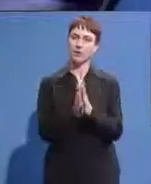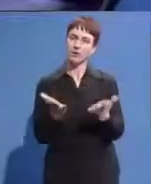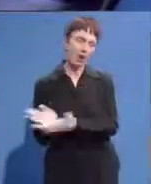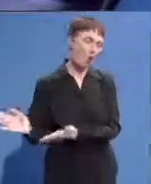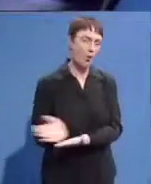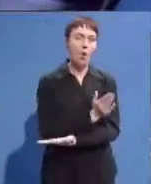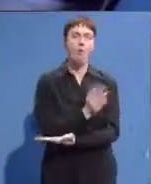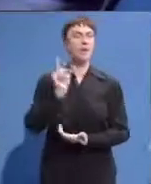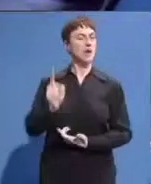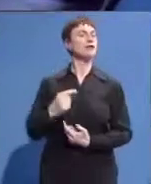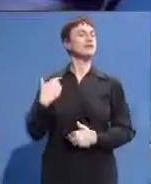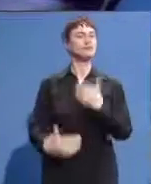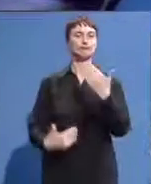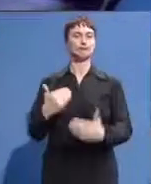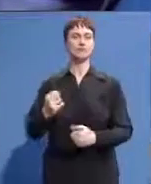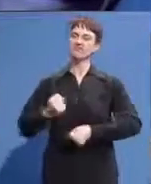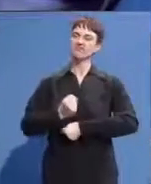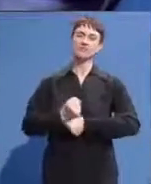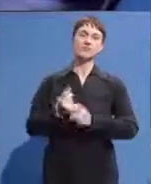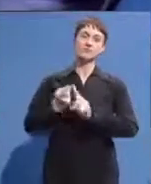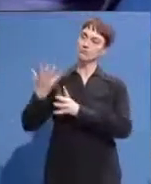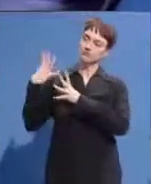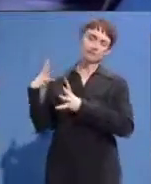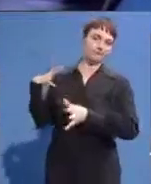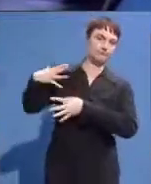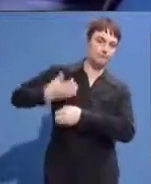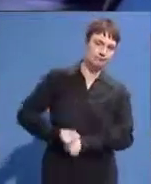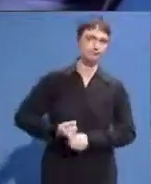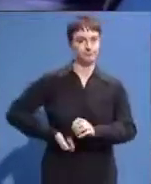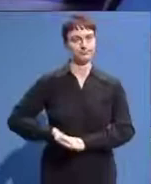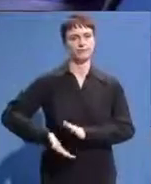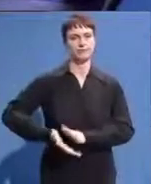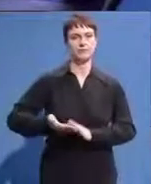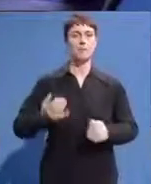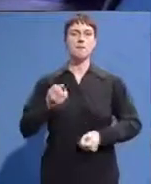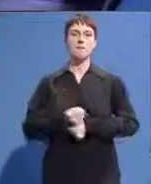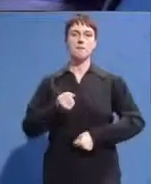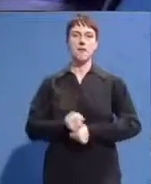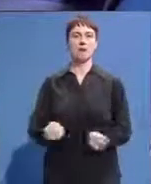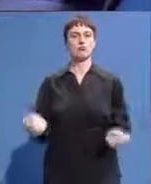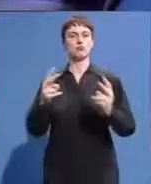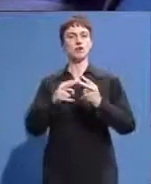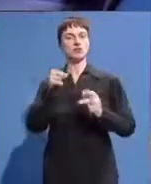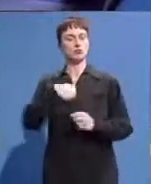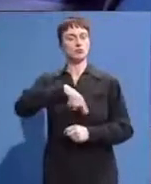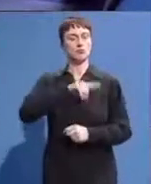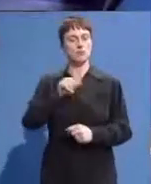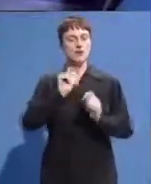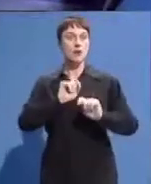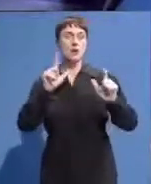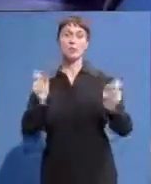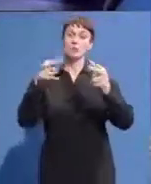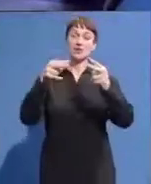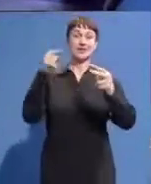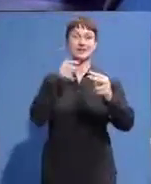voices to fashion old, building strong bridges of awareness, bridges that will take us far beyond the skyline of time, bridges